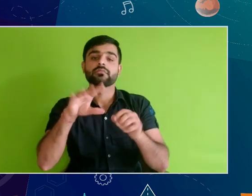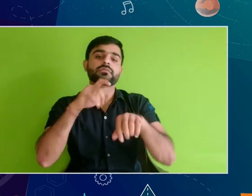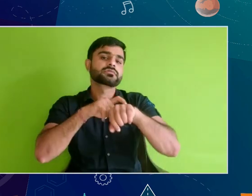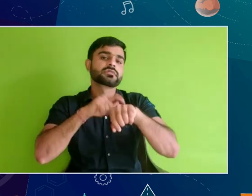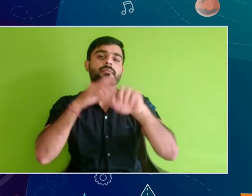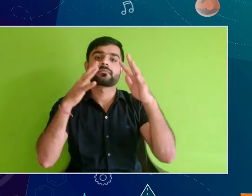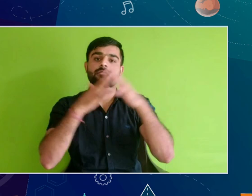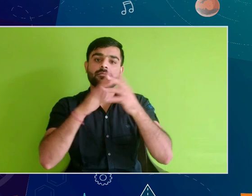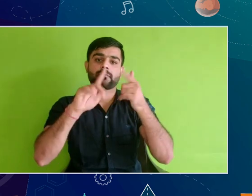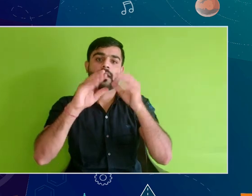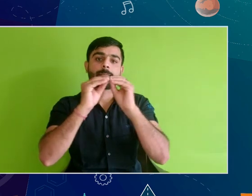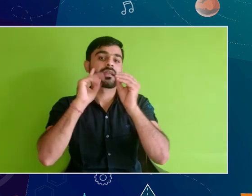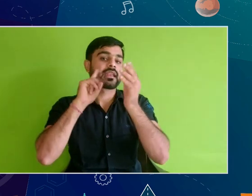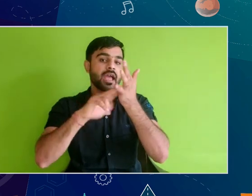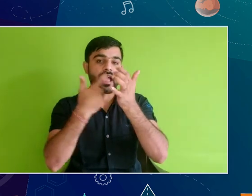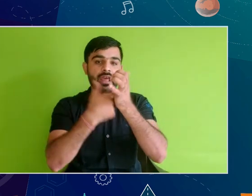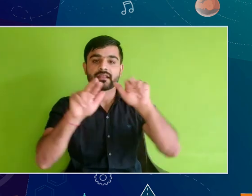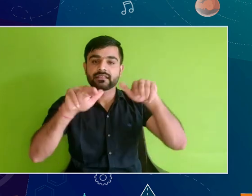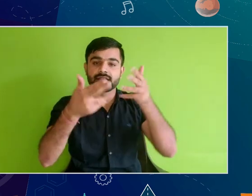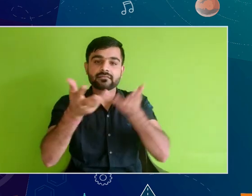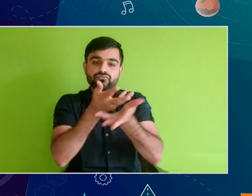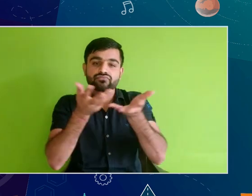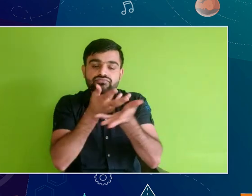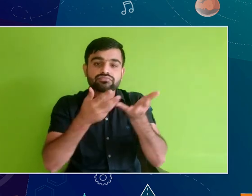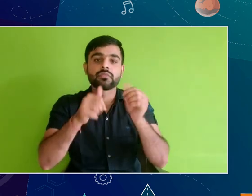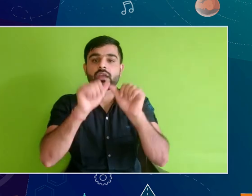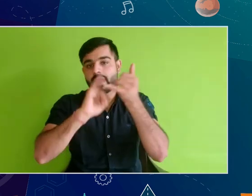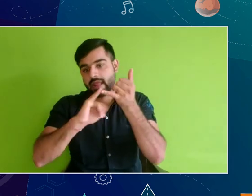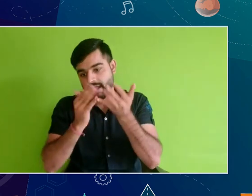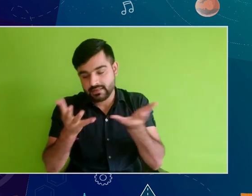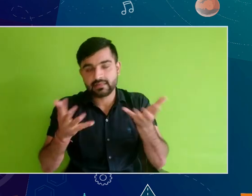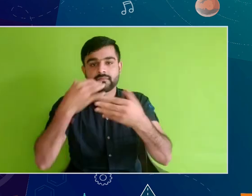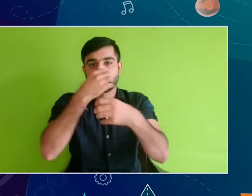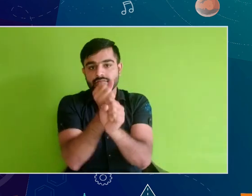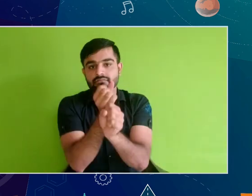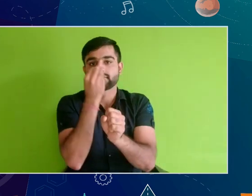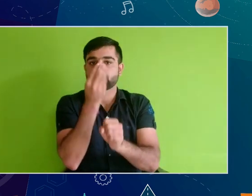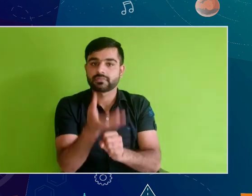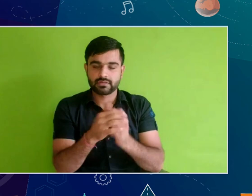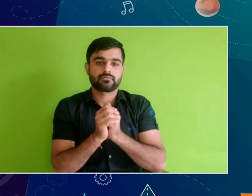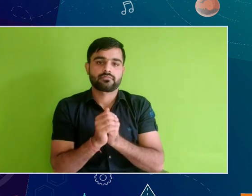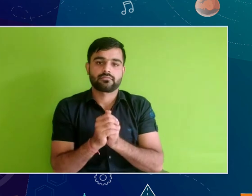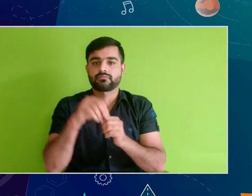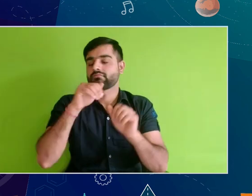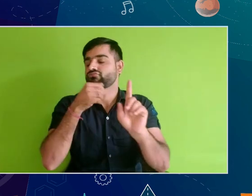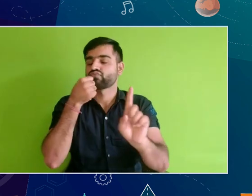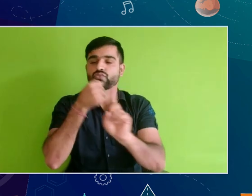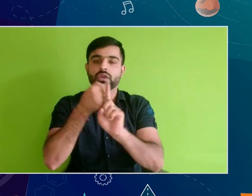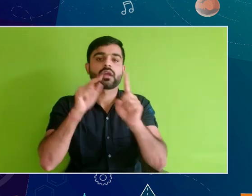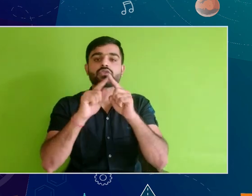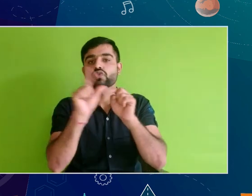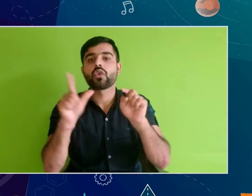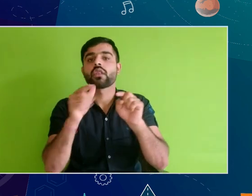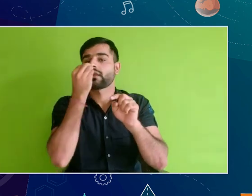know, and we are going to discuss about assessment made easy with Backpass, which is the terrific tool you will be able to understand. And then